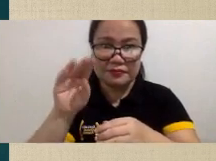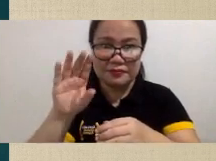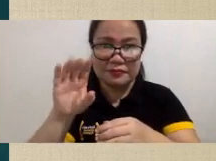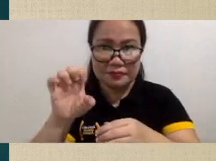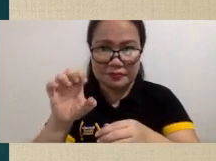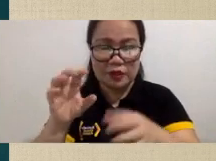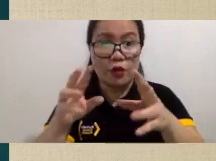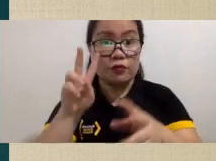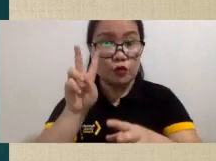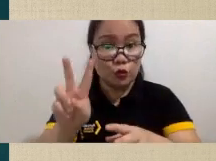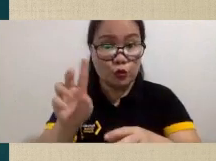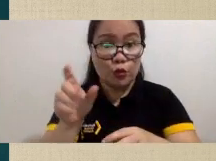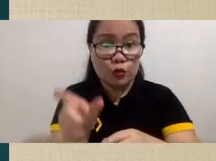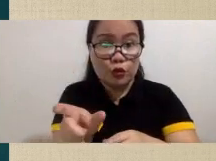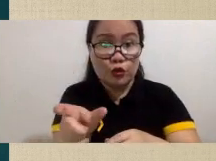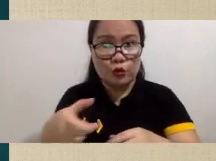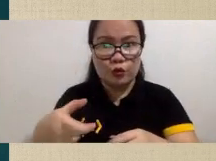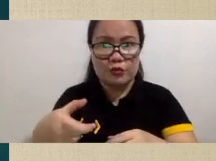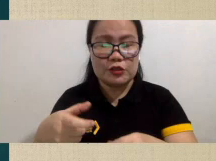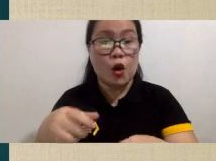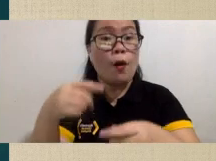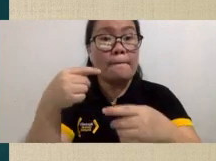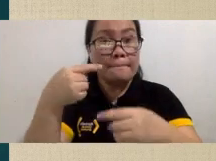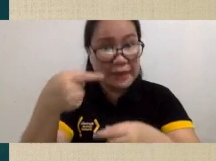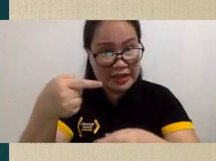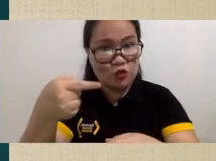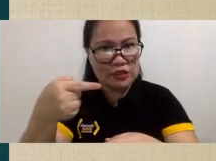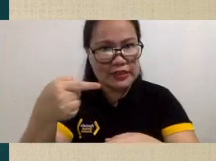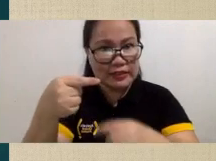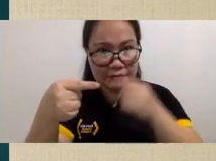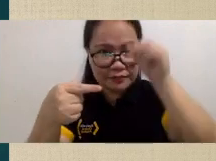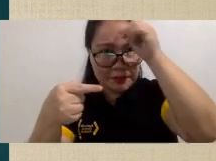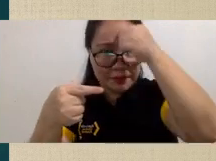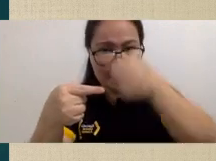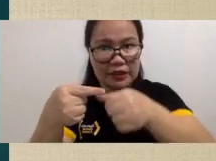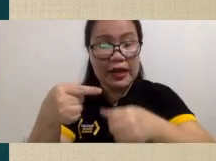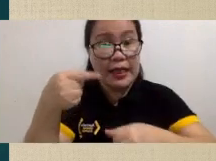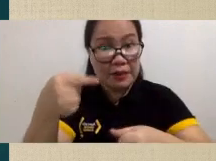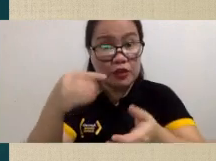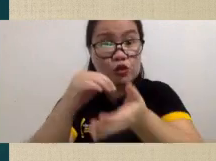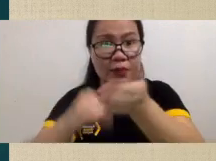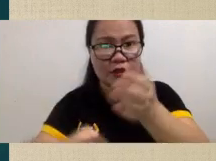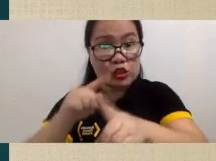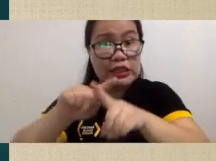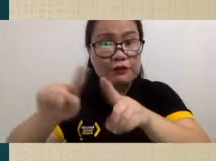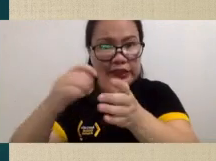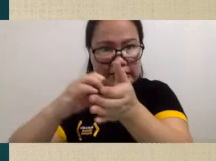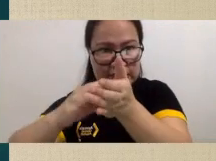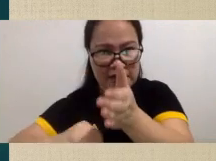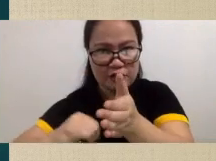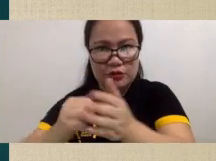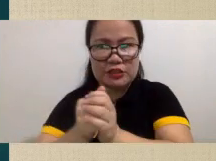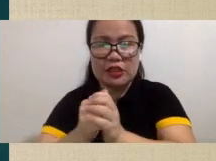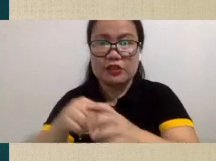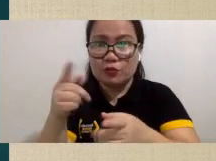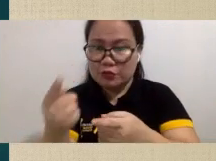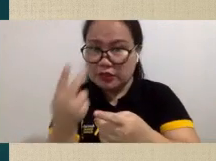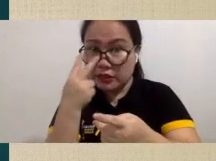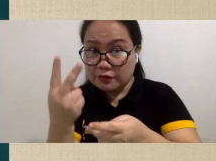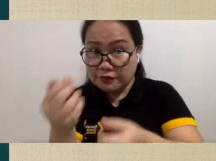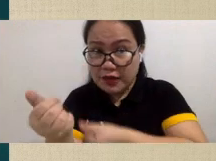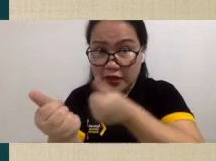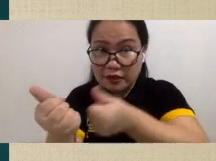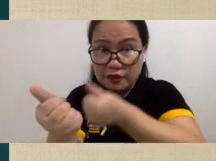siya. Okay? So, kapag ang given natin ay x cube minus y cube, ito naman ang